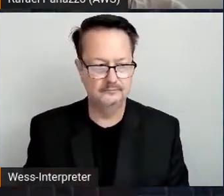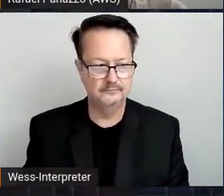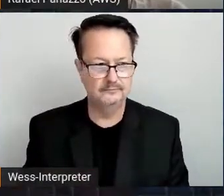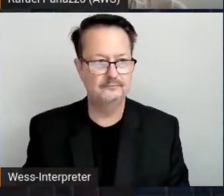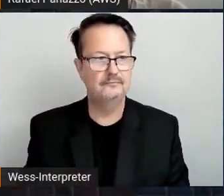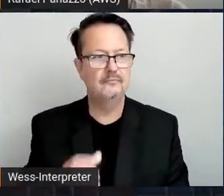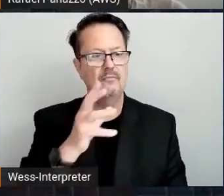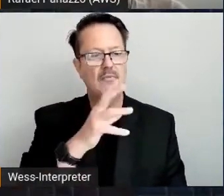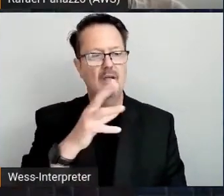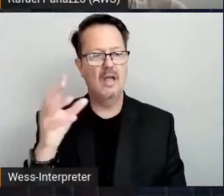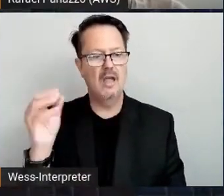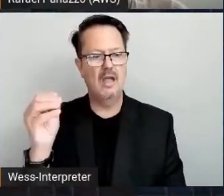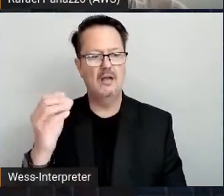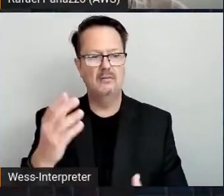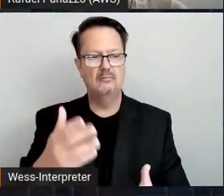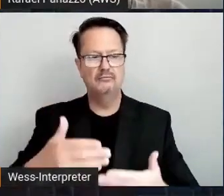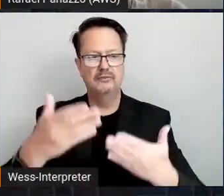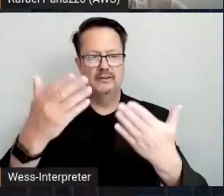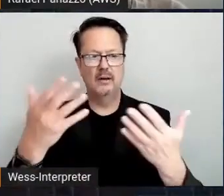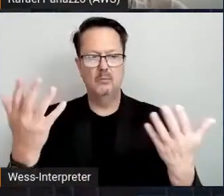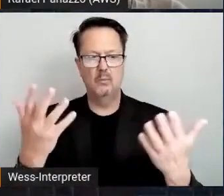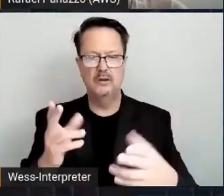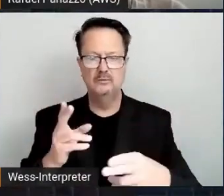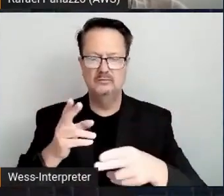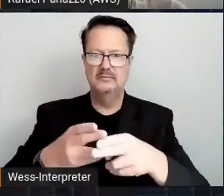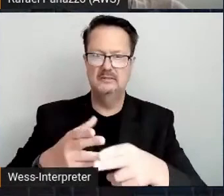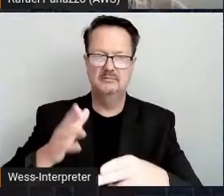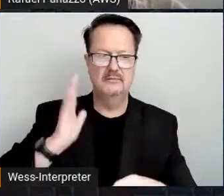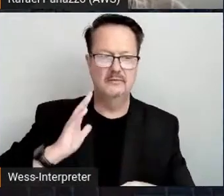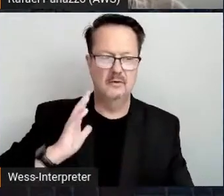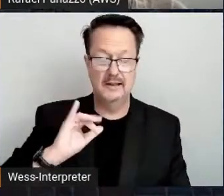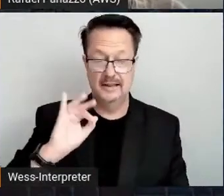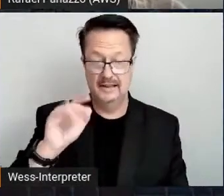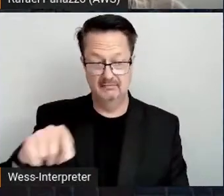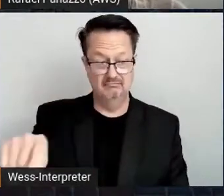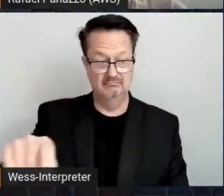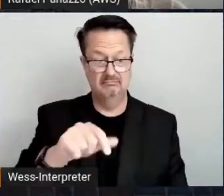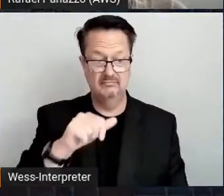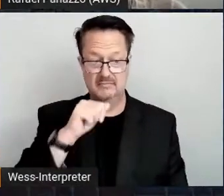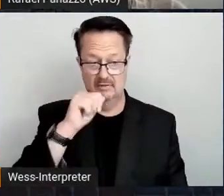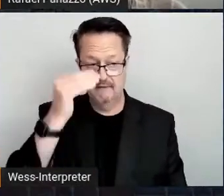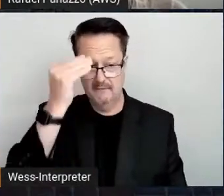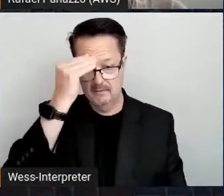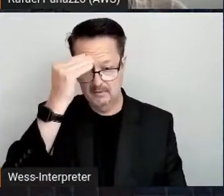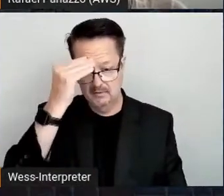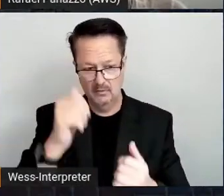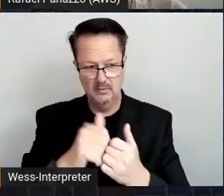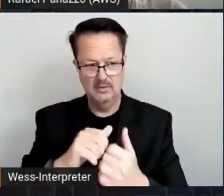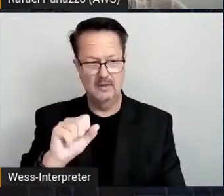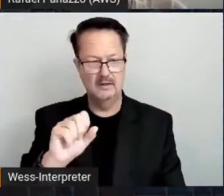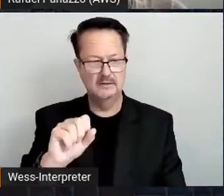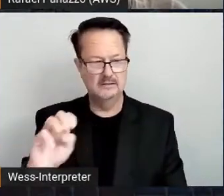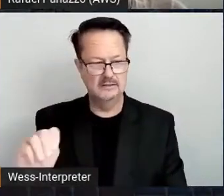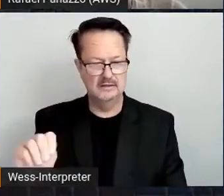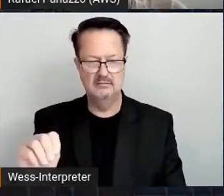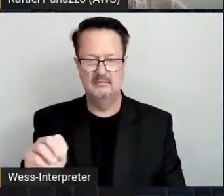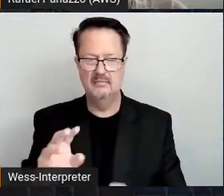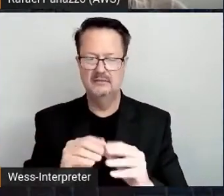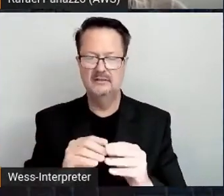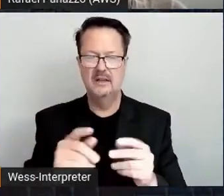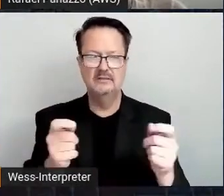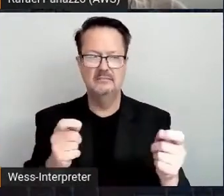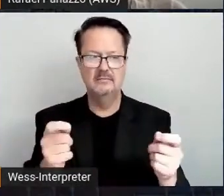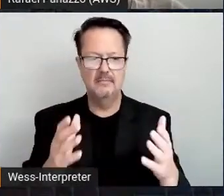And to bring up what you were mentioning earlier, if people aren't familiar with SSM, the session manager